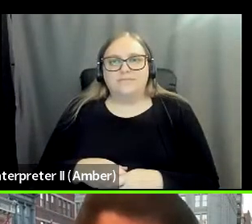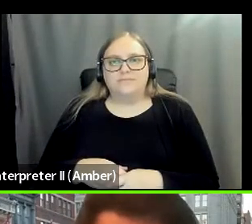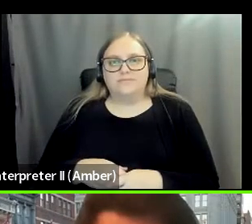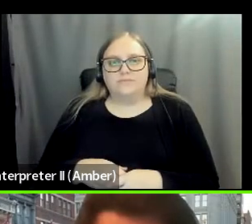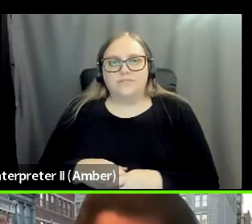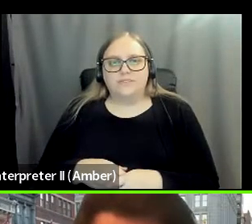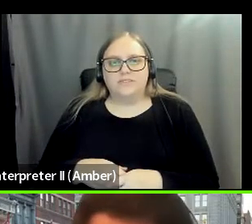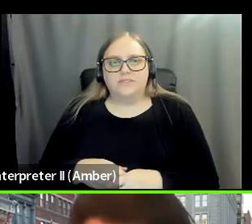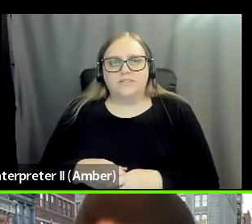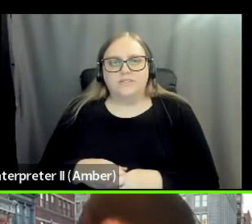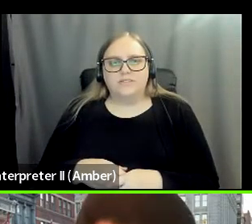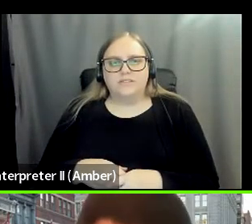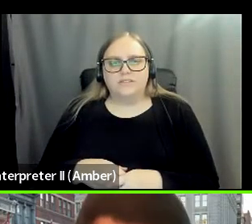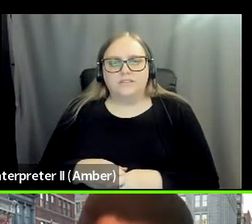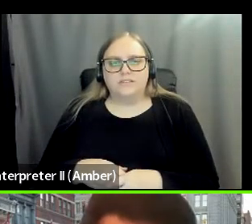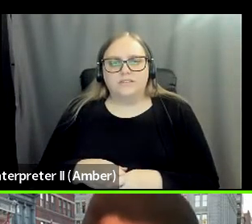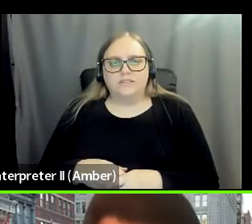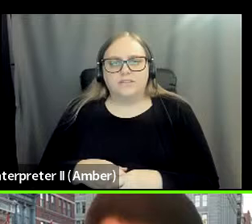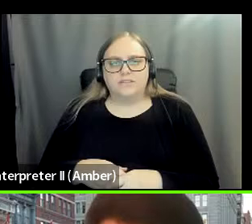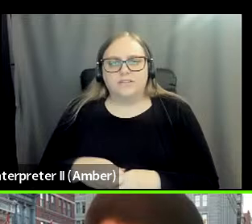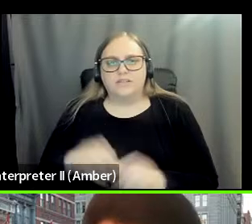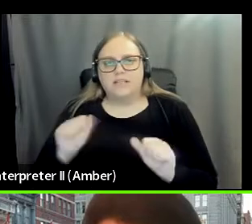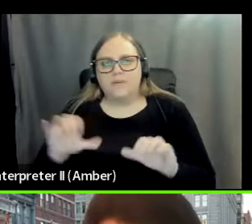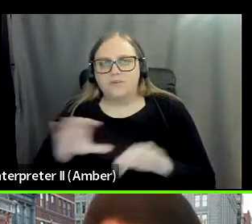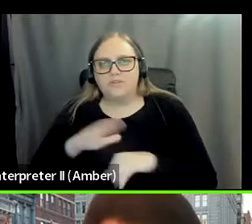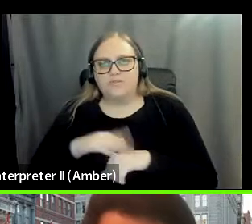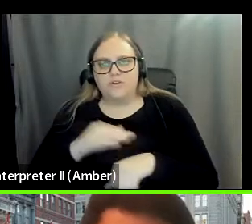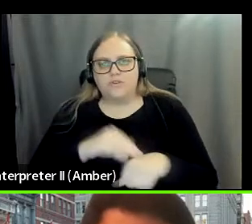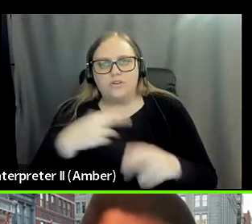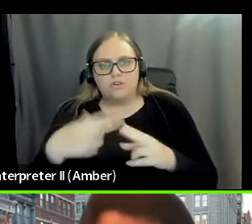Mr. Chairman, did you hear that clearly? Could we do a roll call vote?